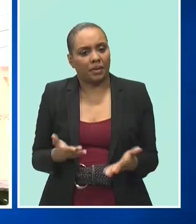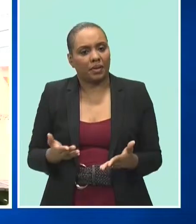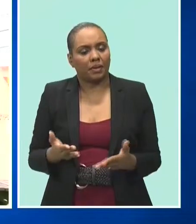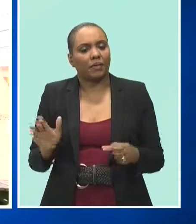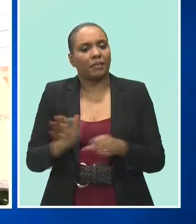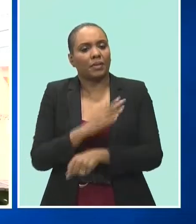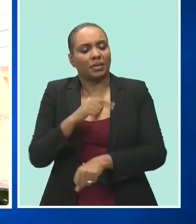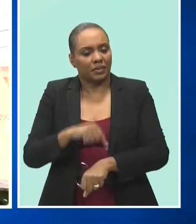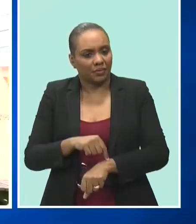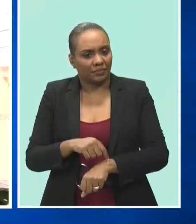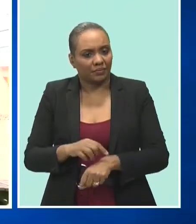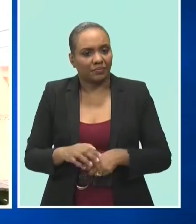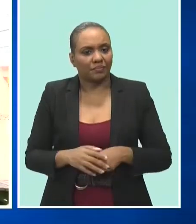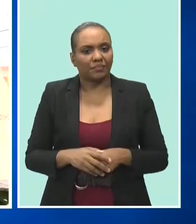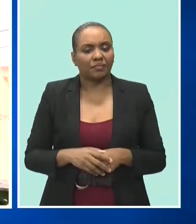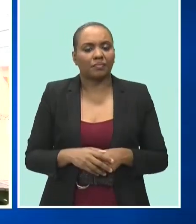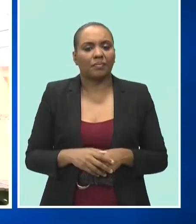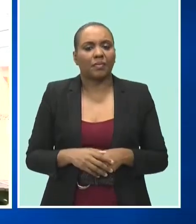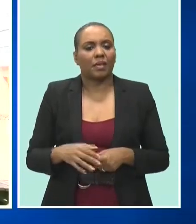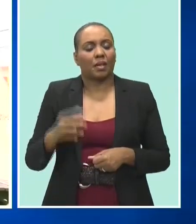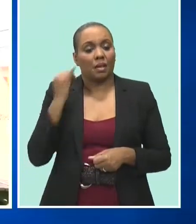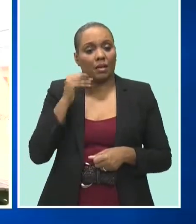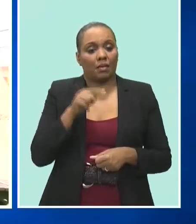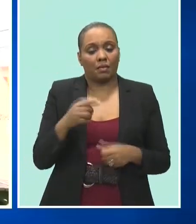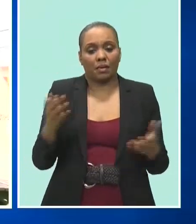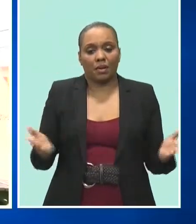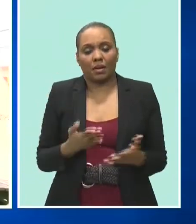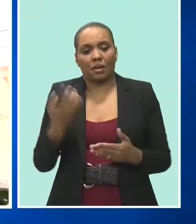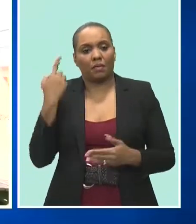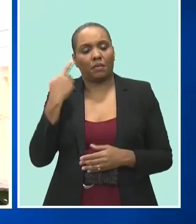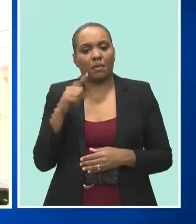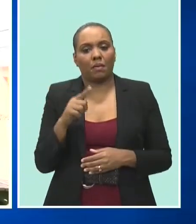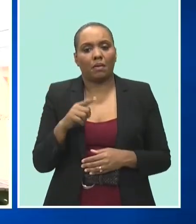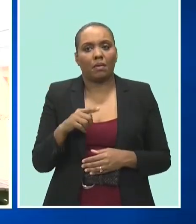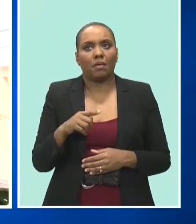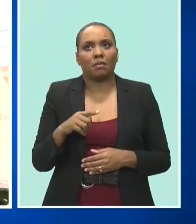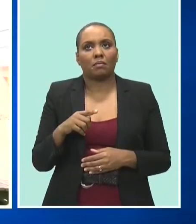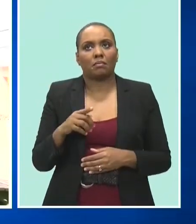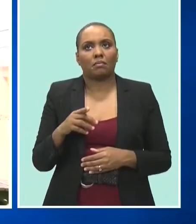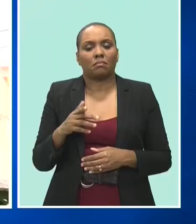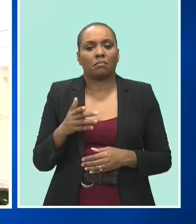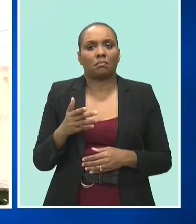being here as an ordinary resident for